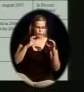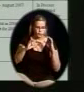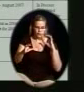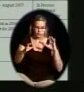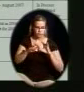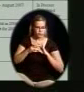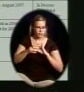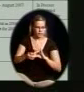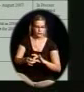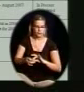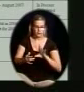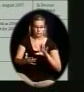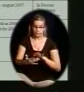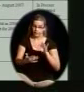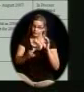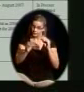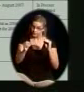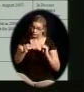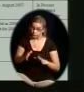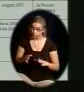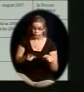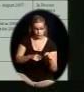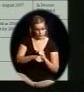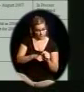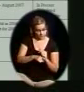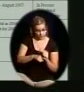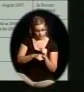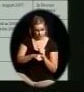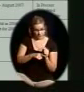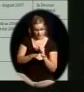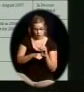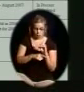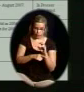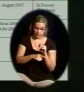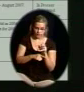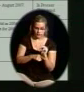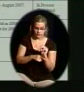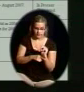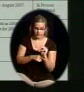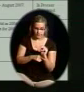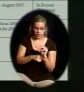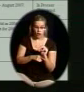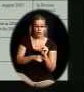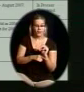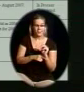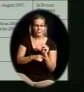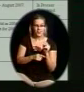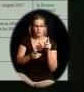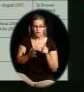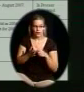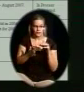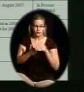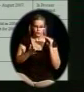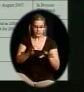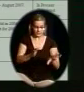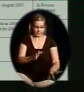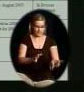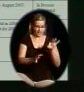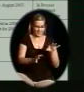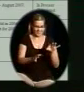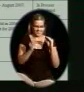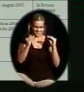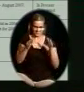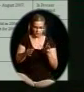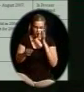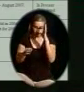that, selection of teachers, training, orientation. Once the students are selected and the teachers and parents